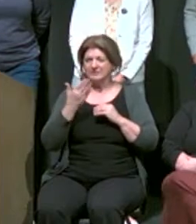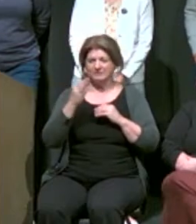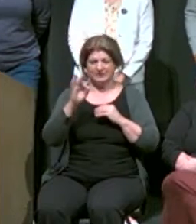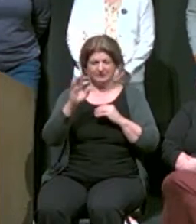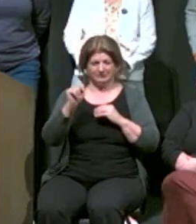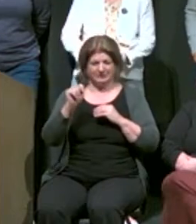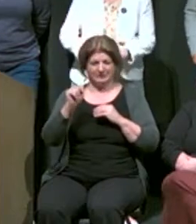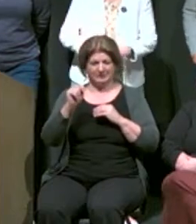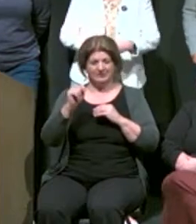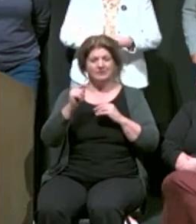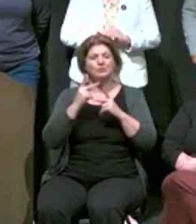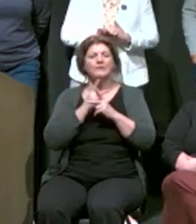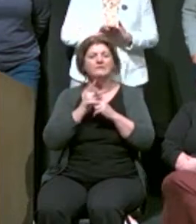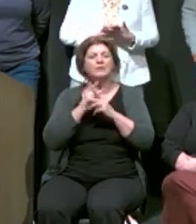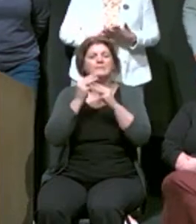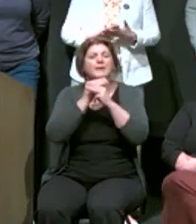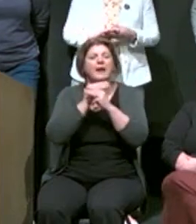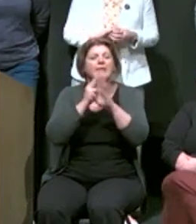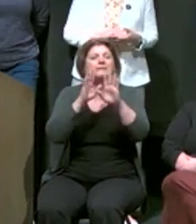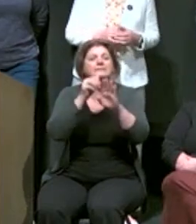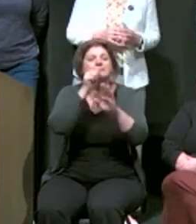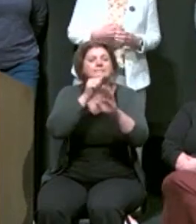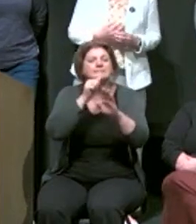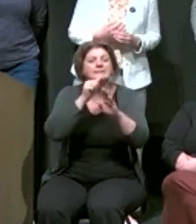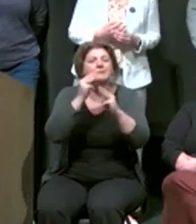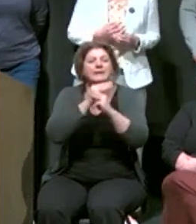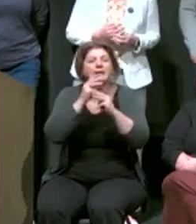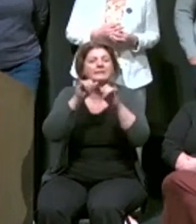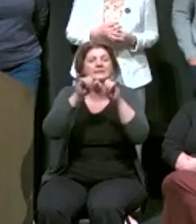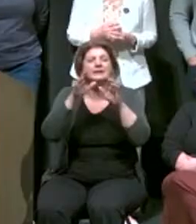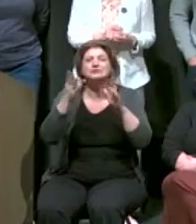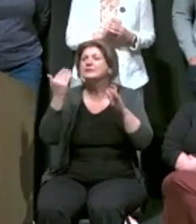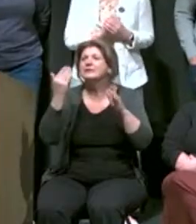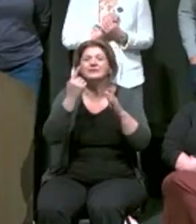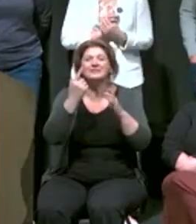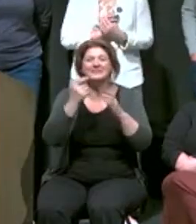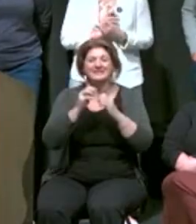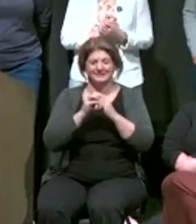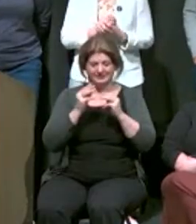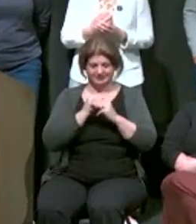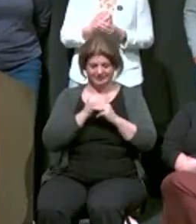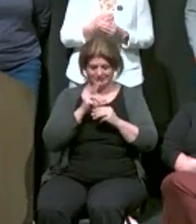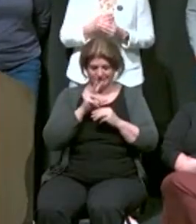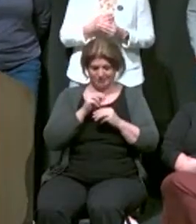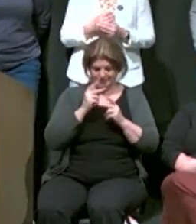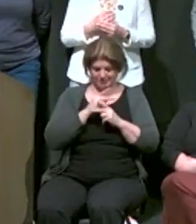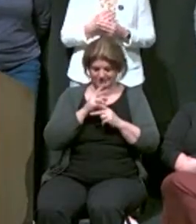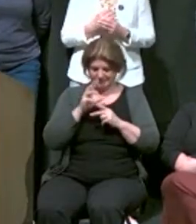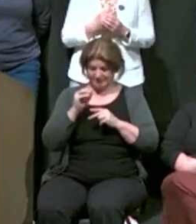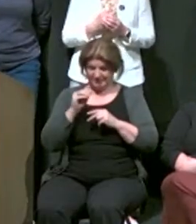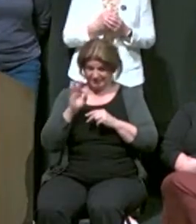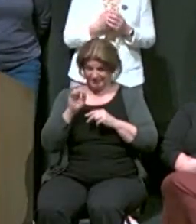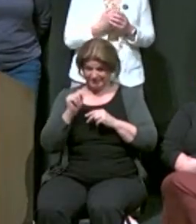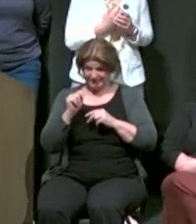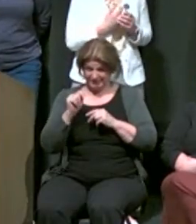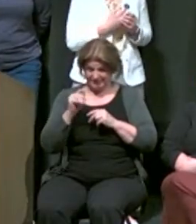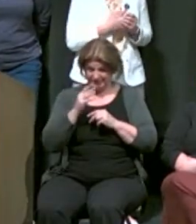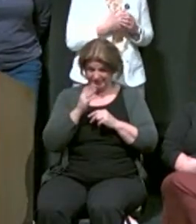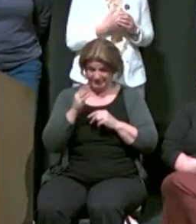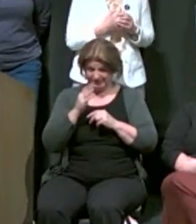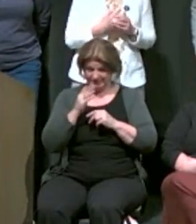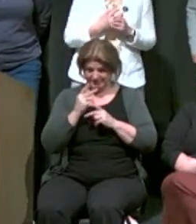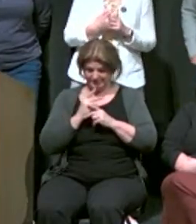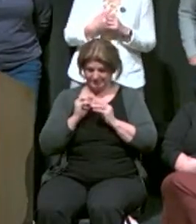feet above. We're trying to do math here. We need an engineer. So 30, probably 50 feet, give or take.